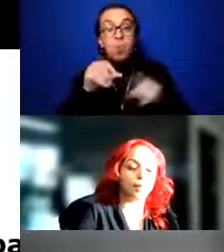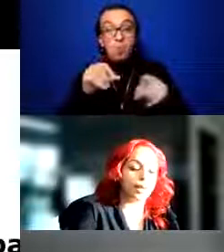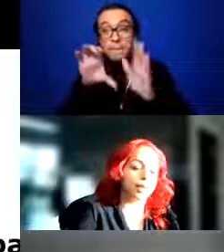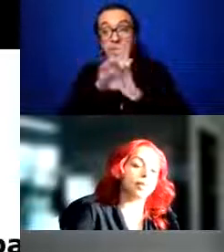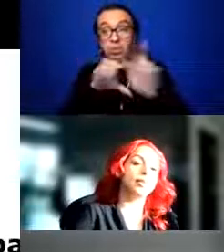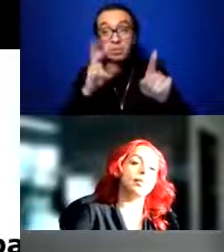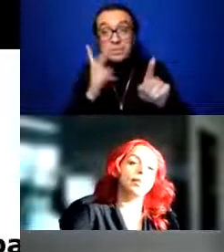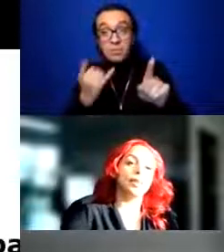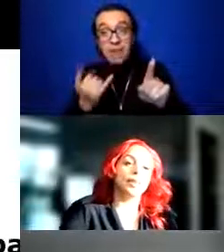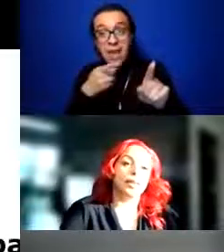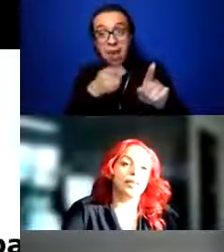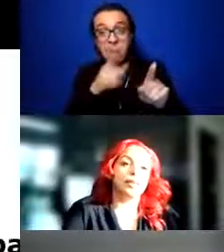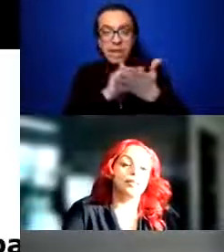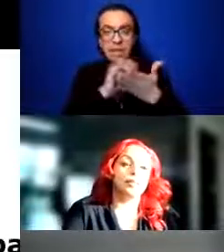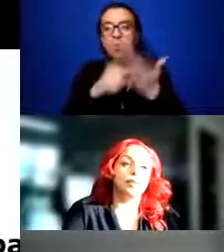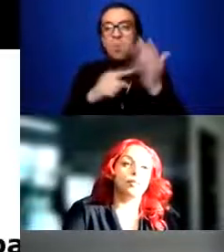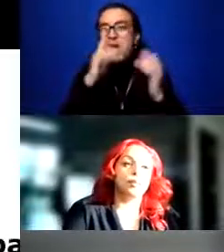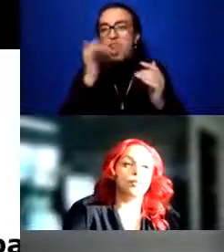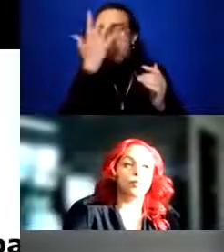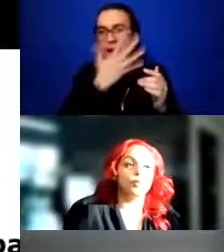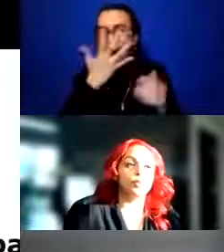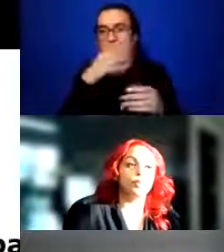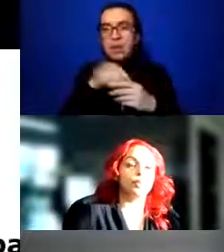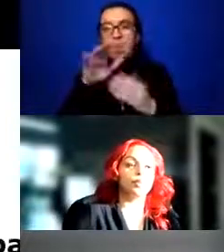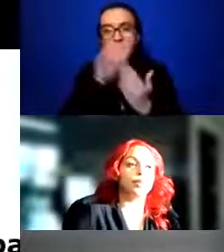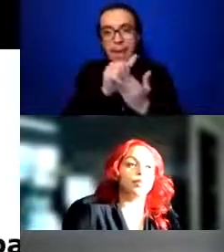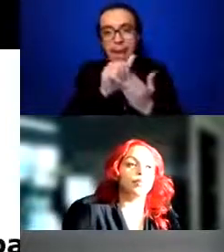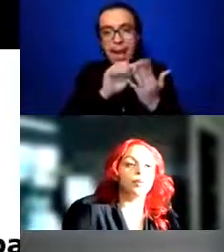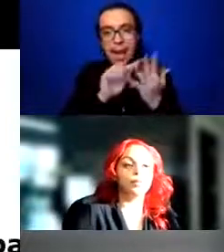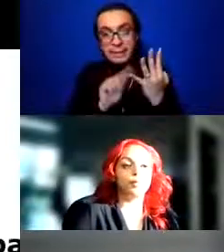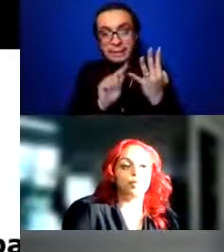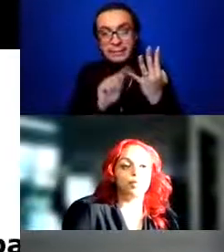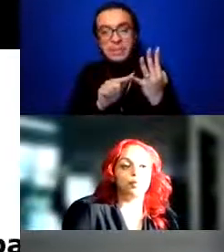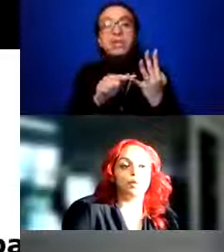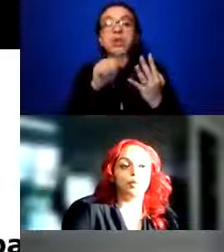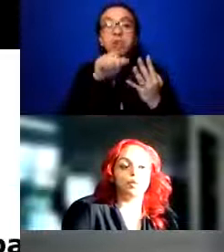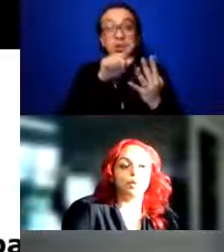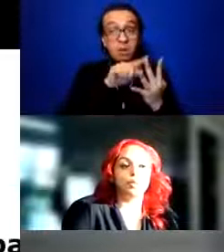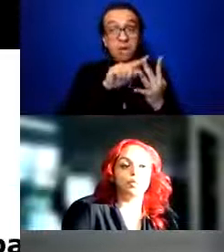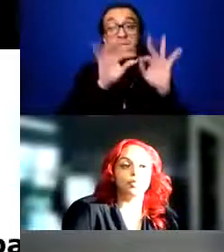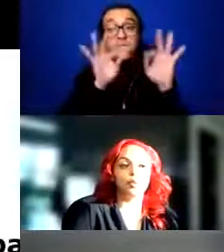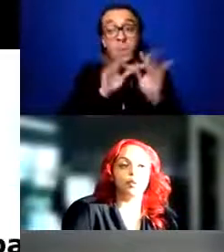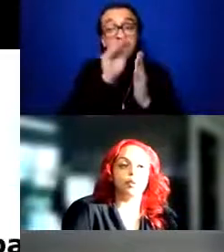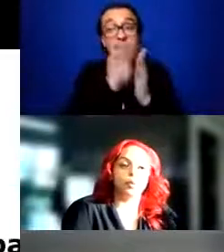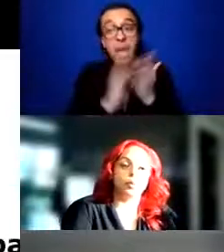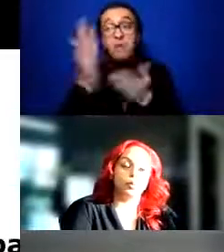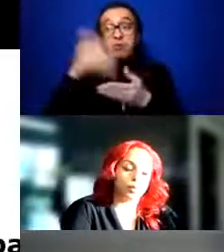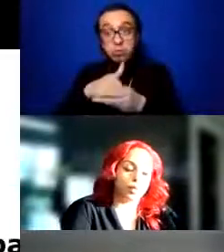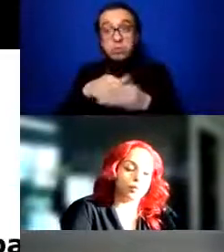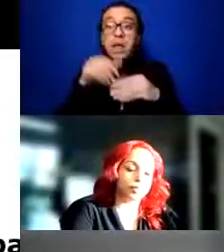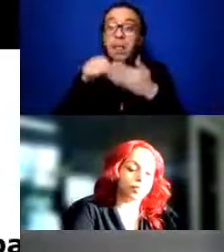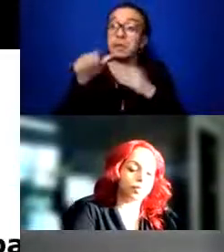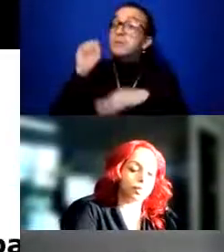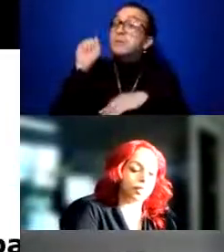included in the packet. And you can fold the form, drop it in a mailbox or your local